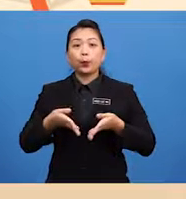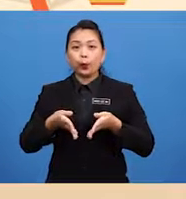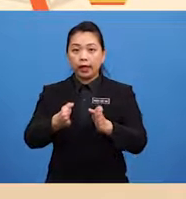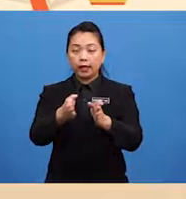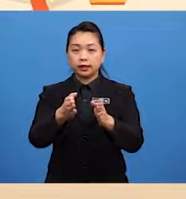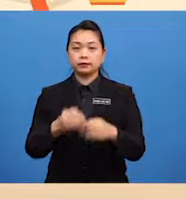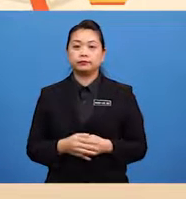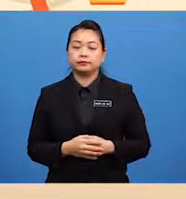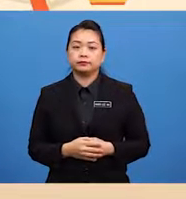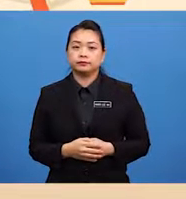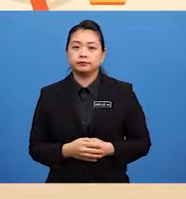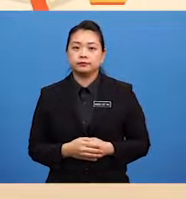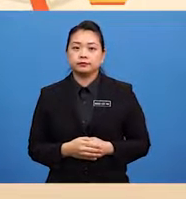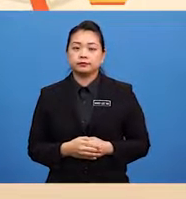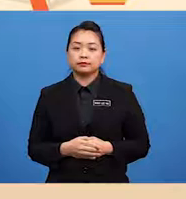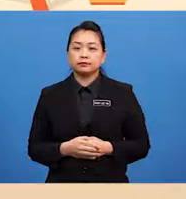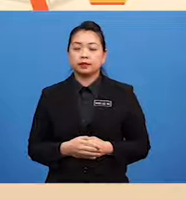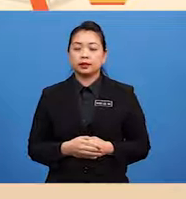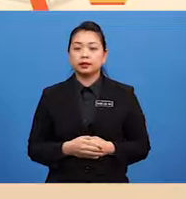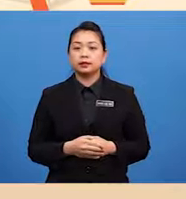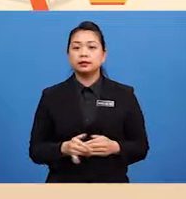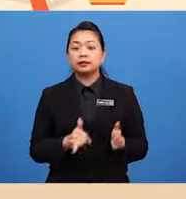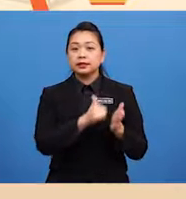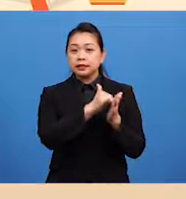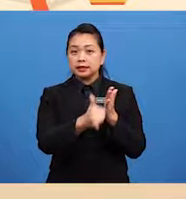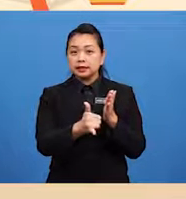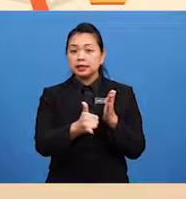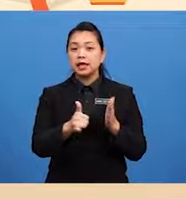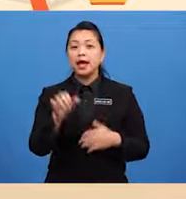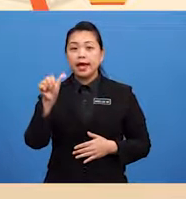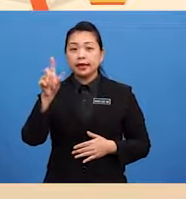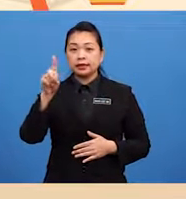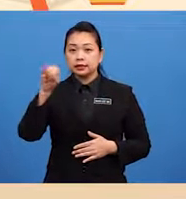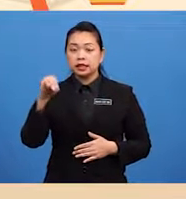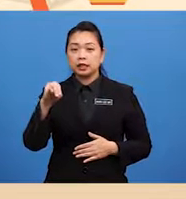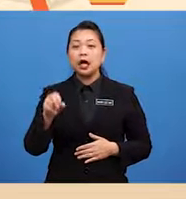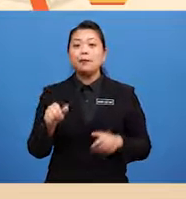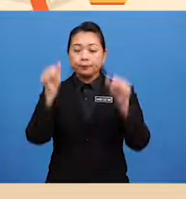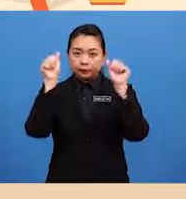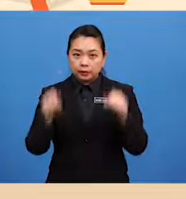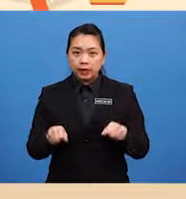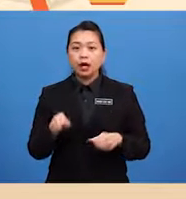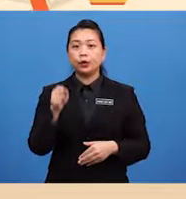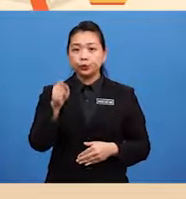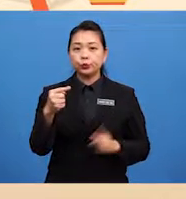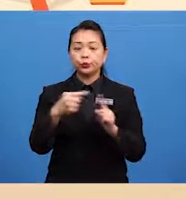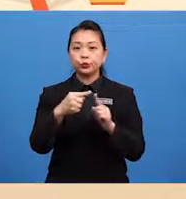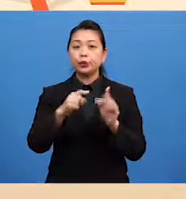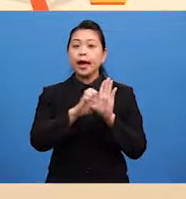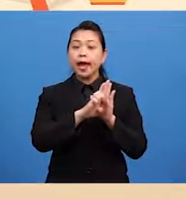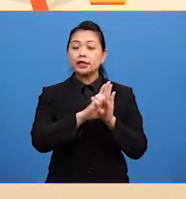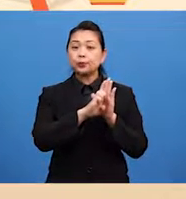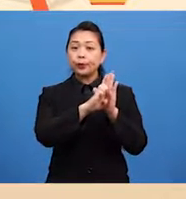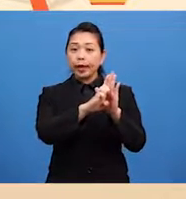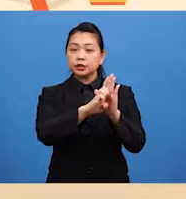This adjective allows you to express emotions Such